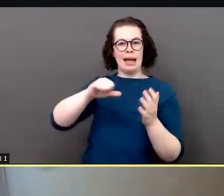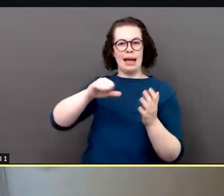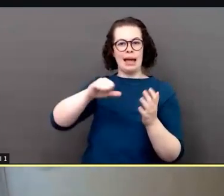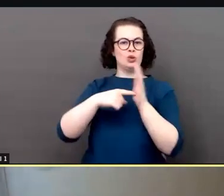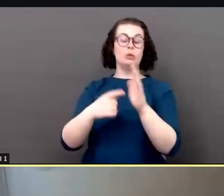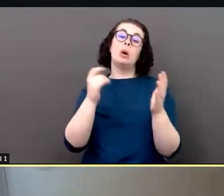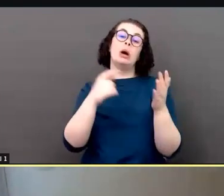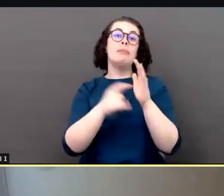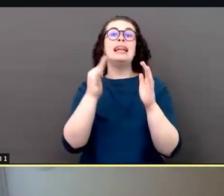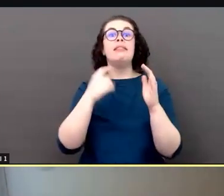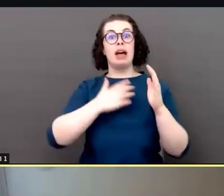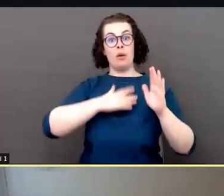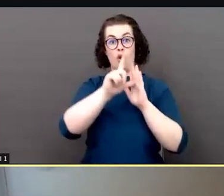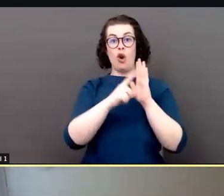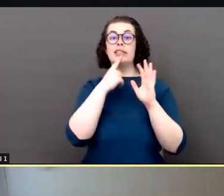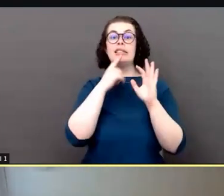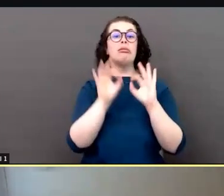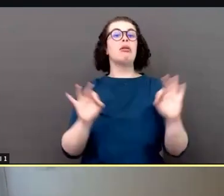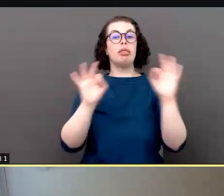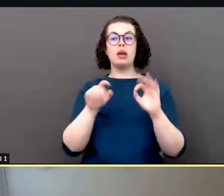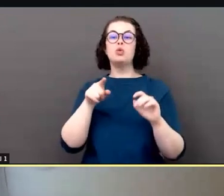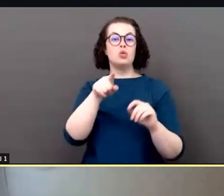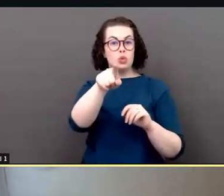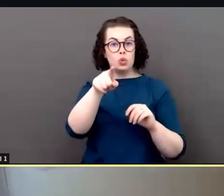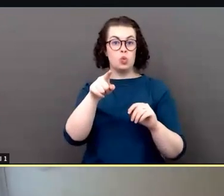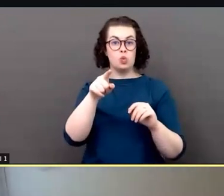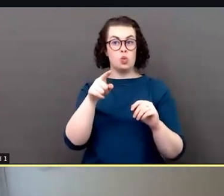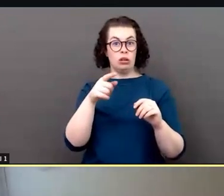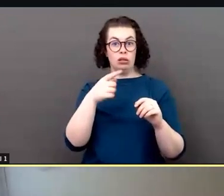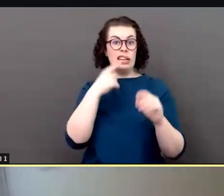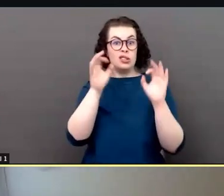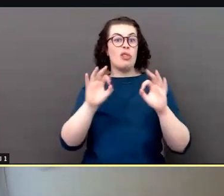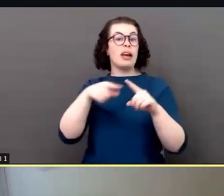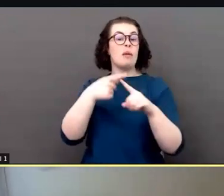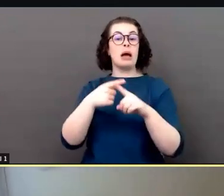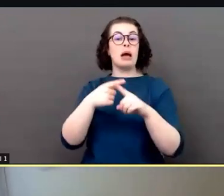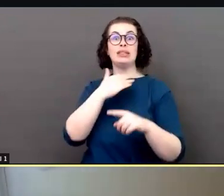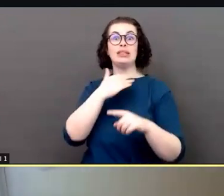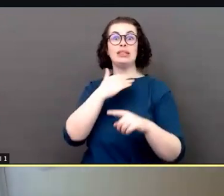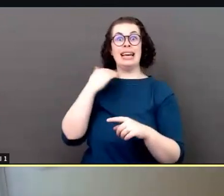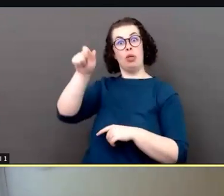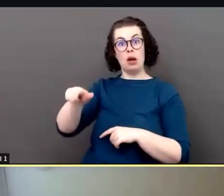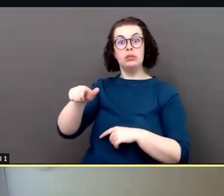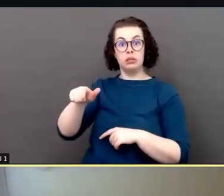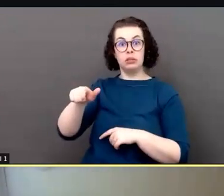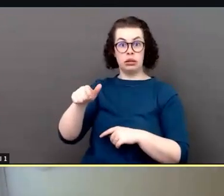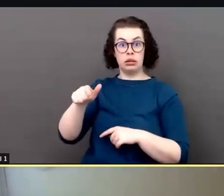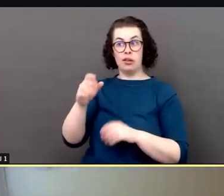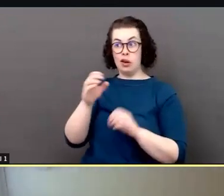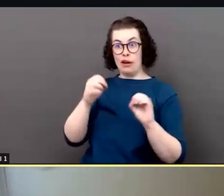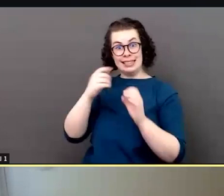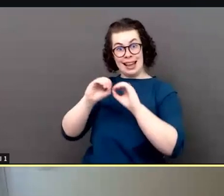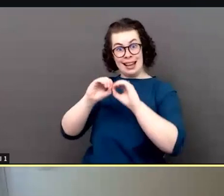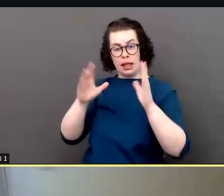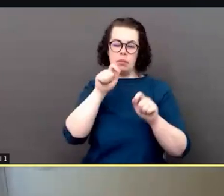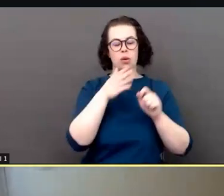and we do come up with active examples in regulations, in laws, and so we're doing a little bit of